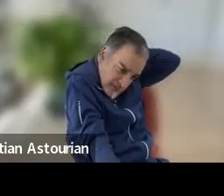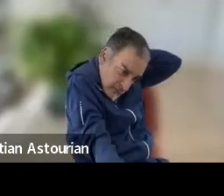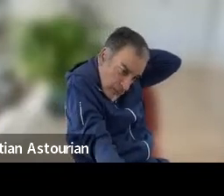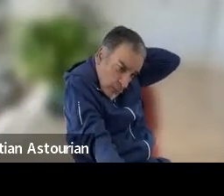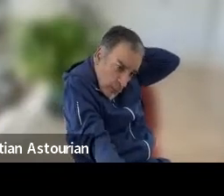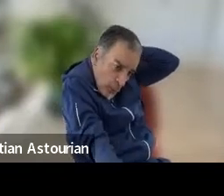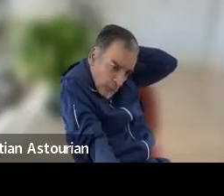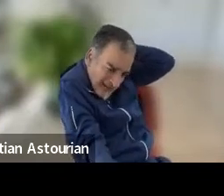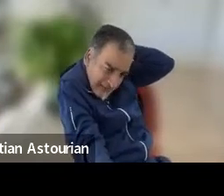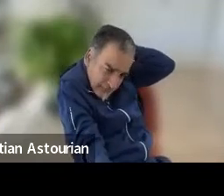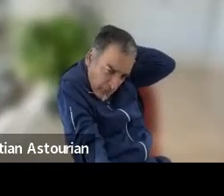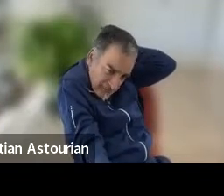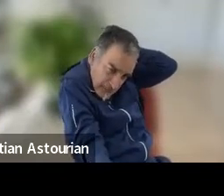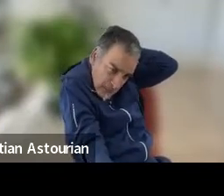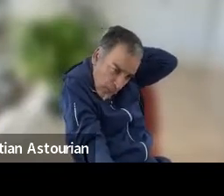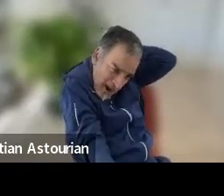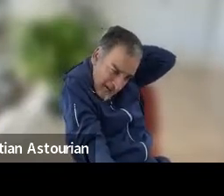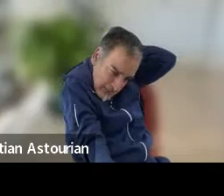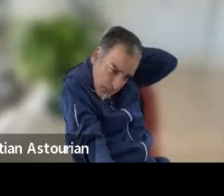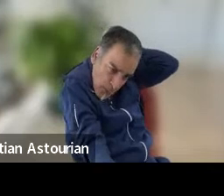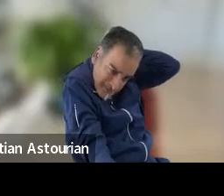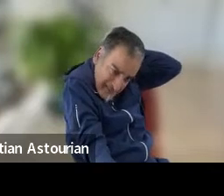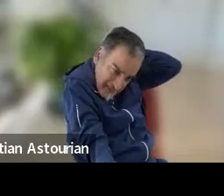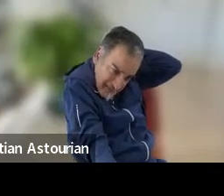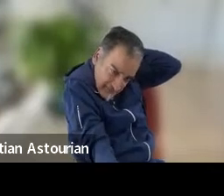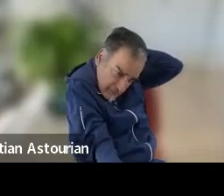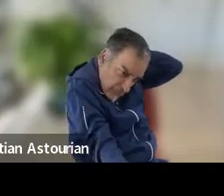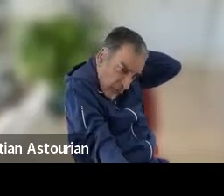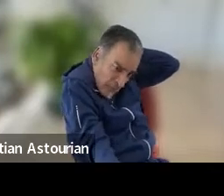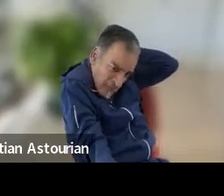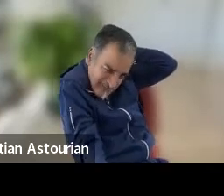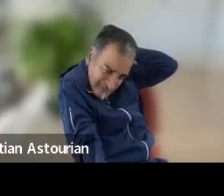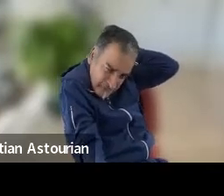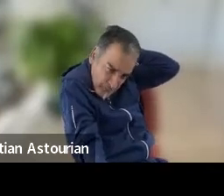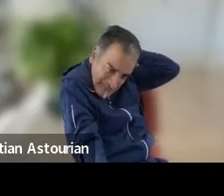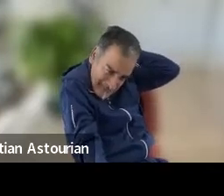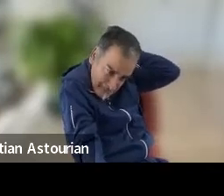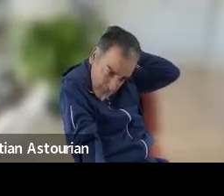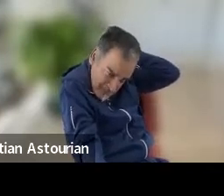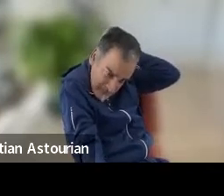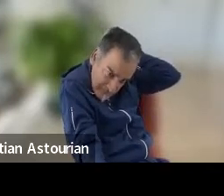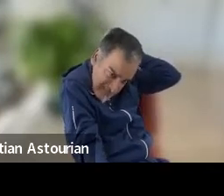situation where there is only one worker or very few